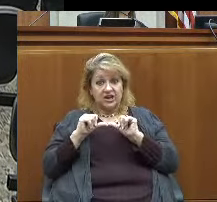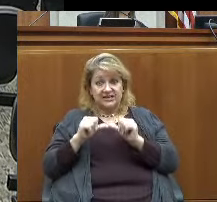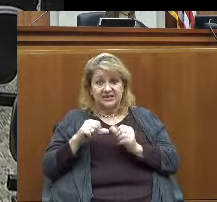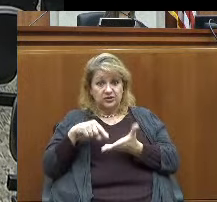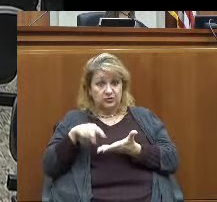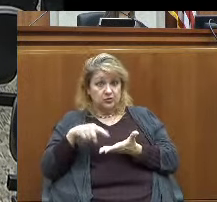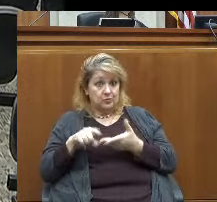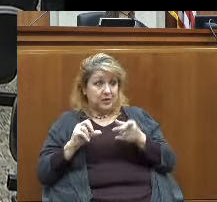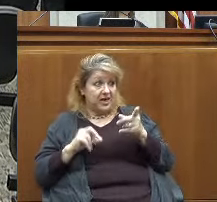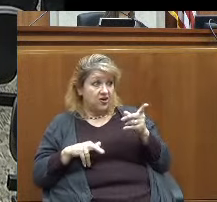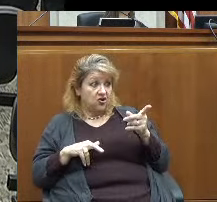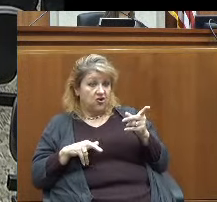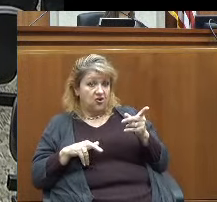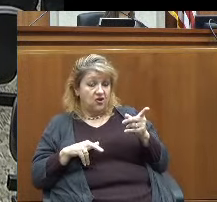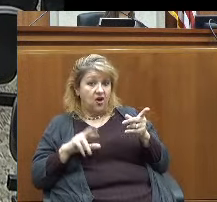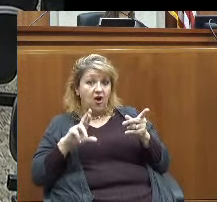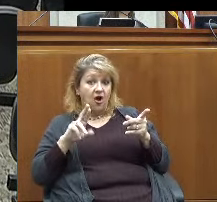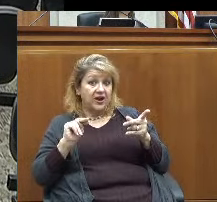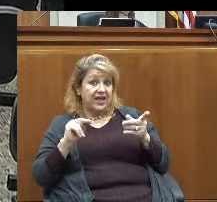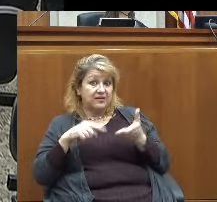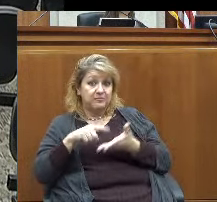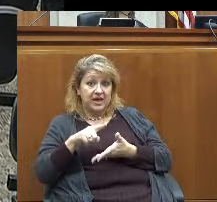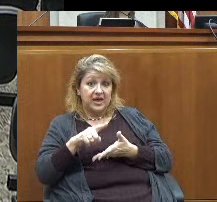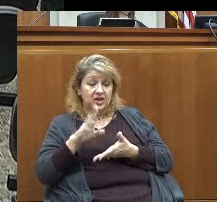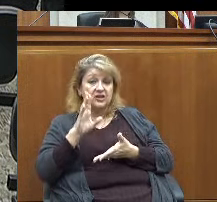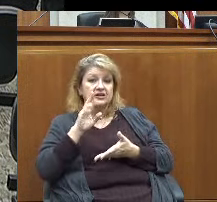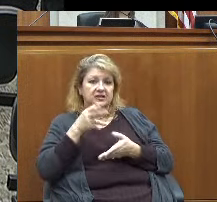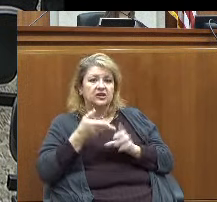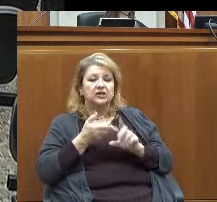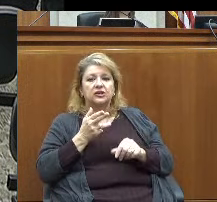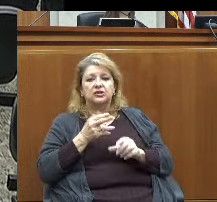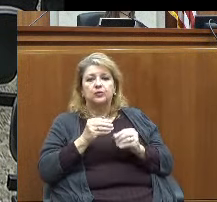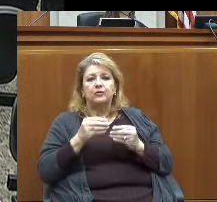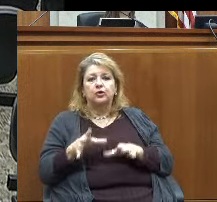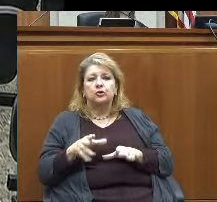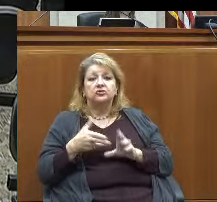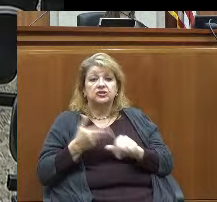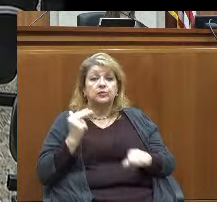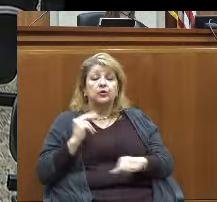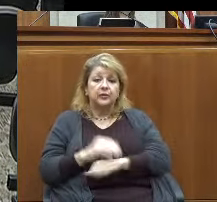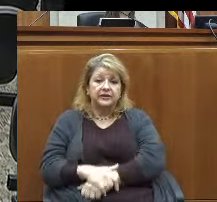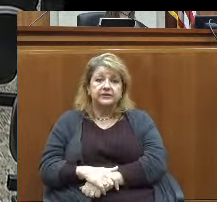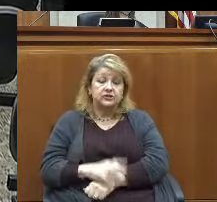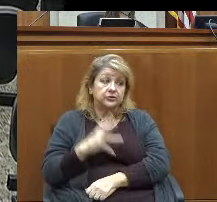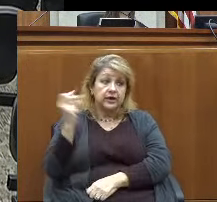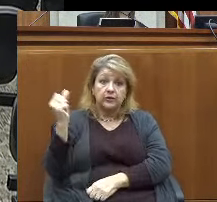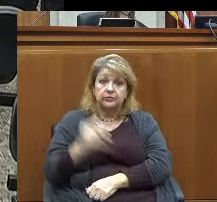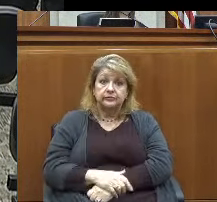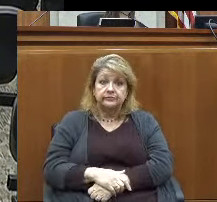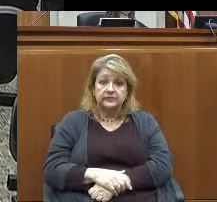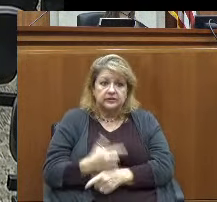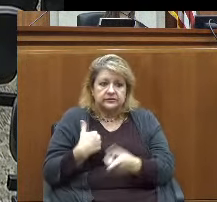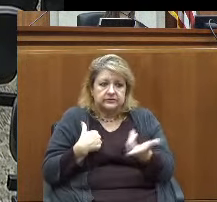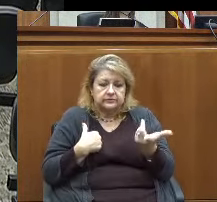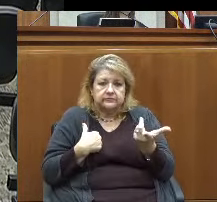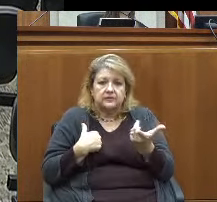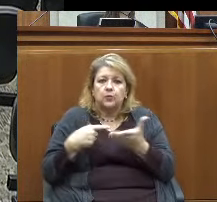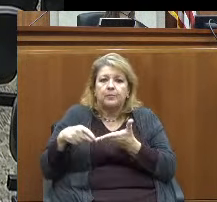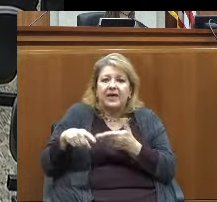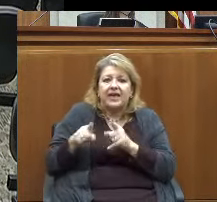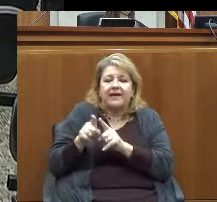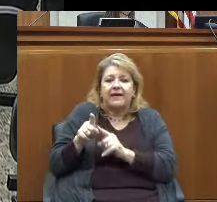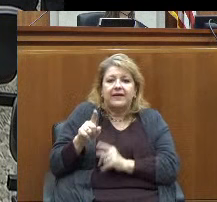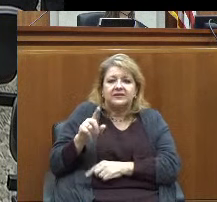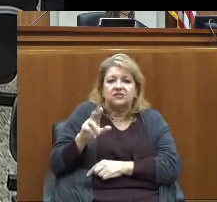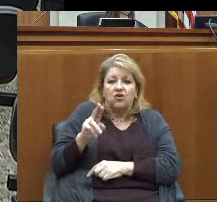continue to pay her RN pay, we're going to lose her and lose her quickly. Again, we ask that you support this proposal